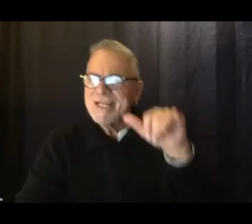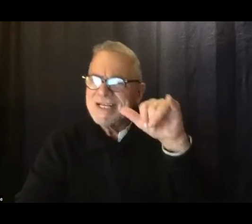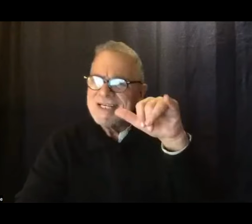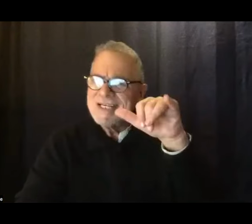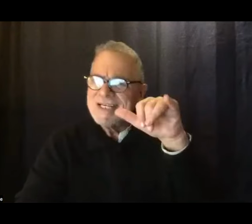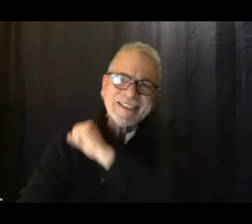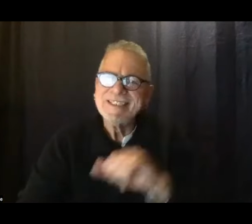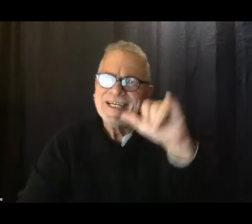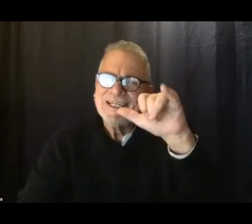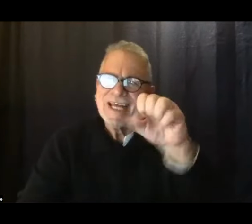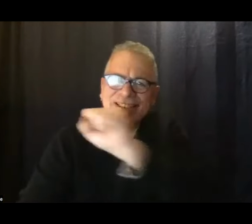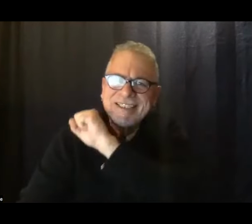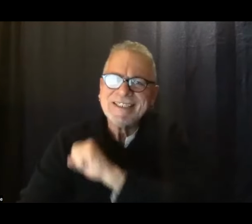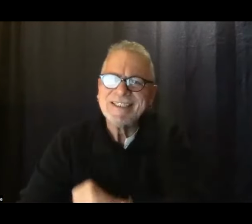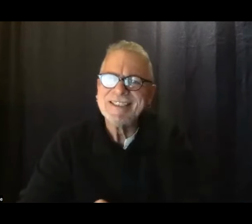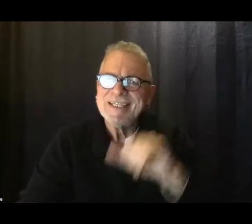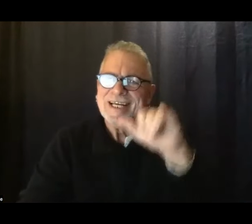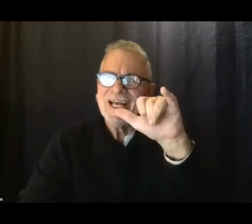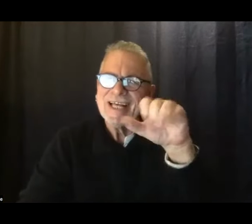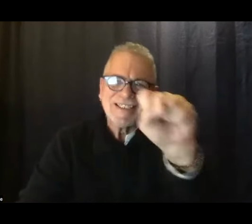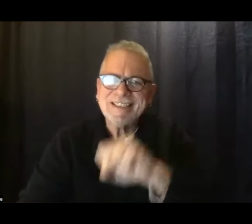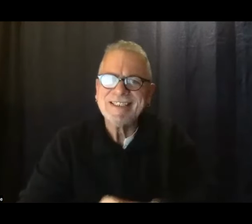I'm job hunting right now. Yes.